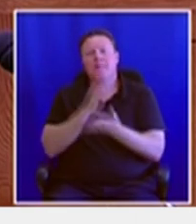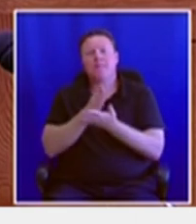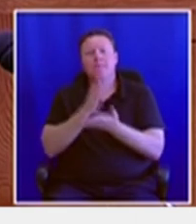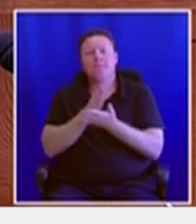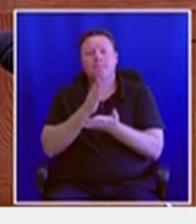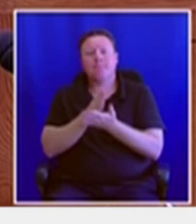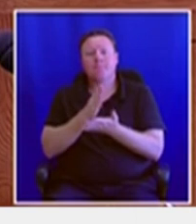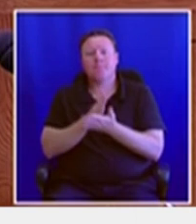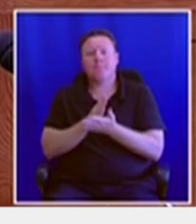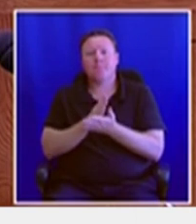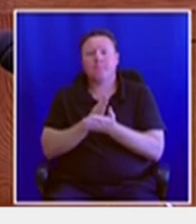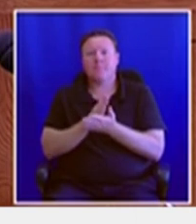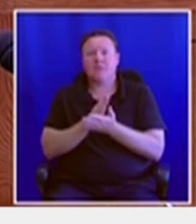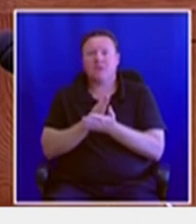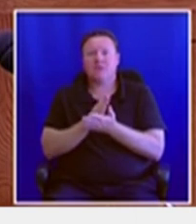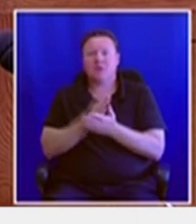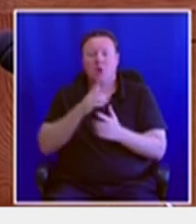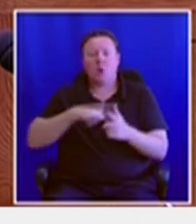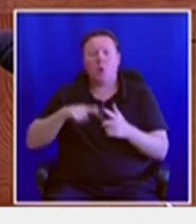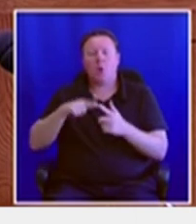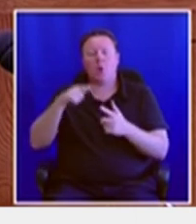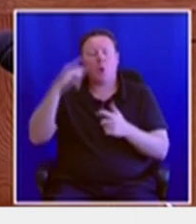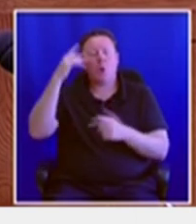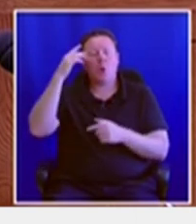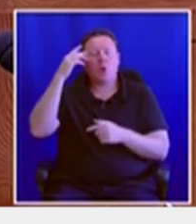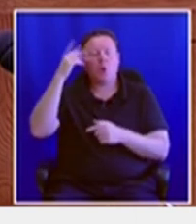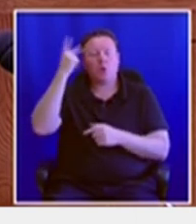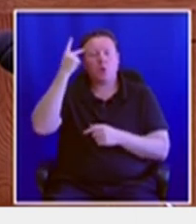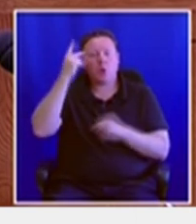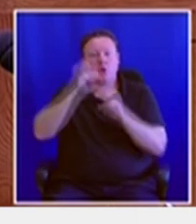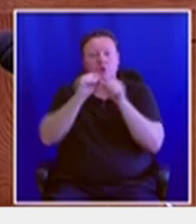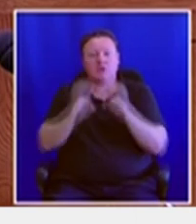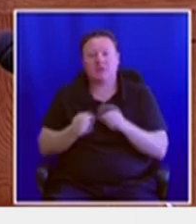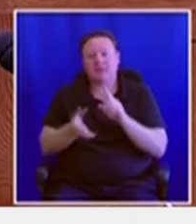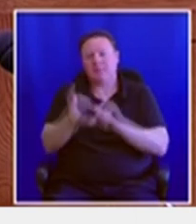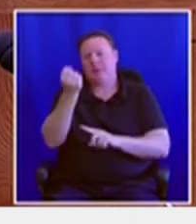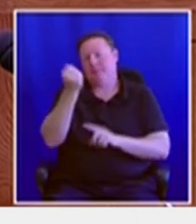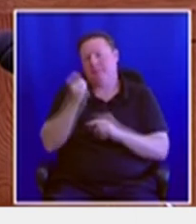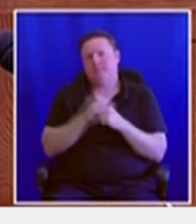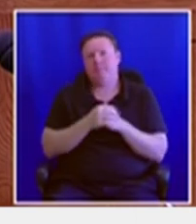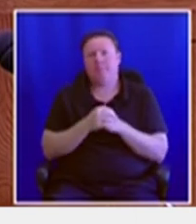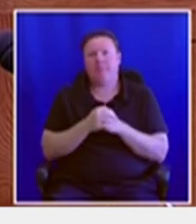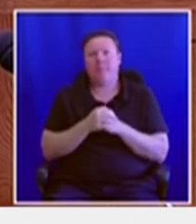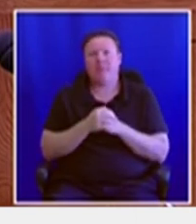harness indigenous knowledge systems as we